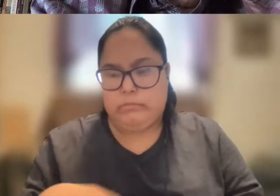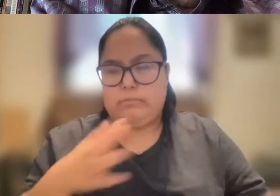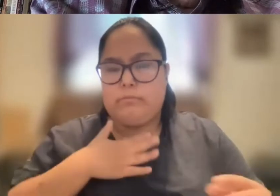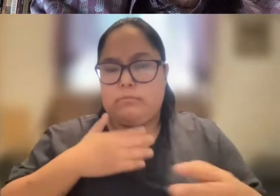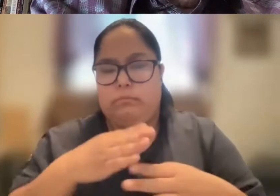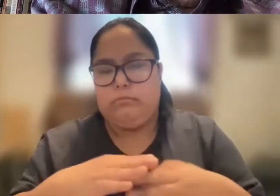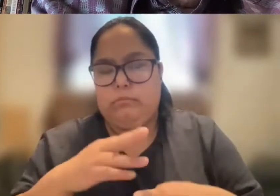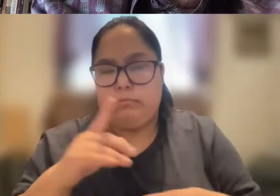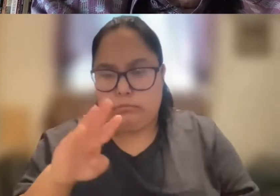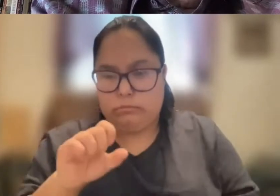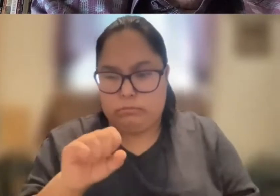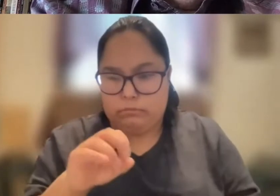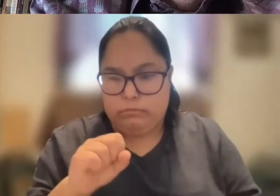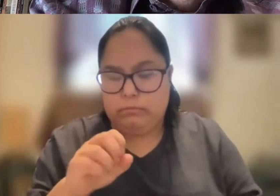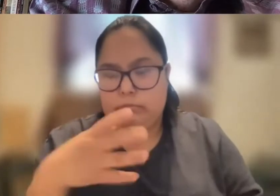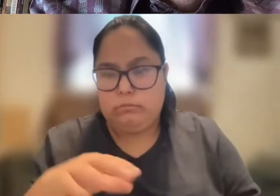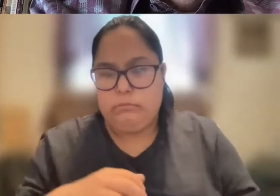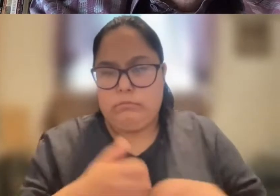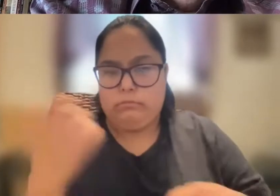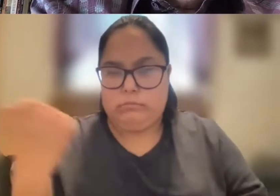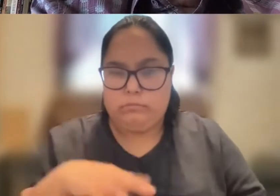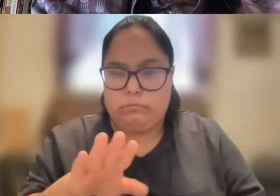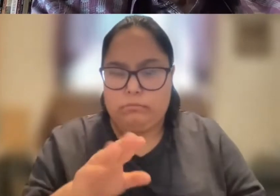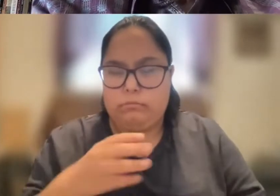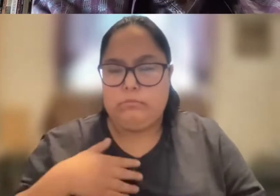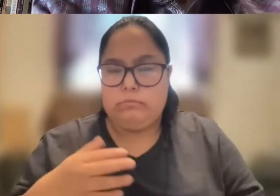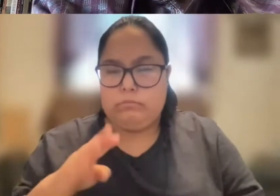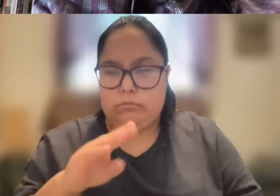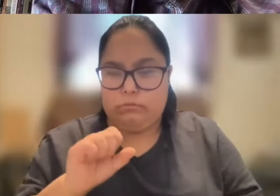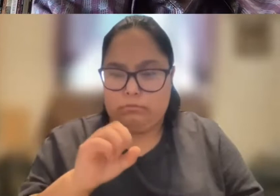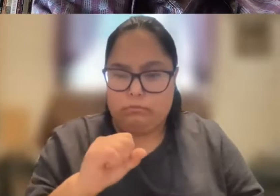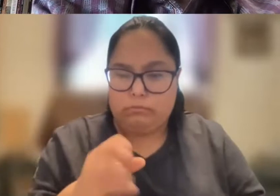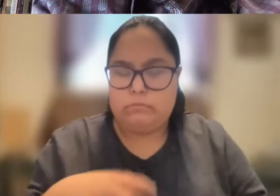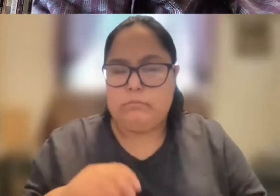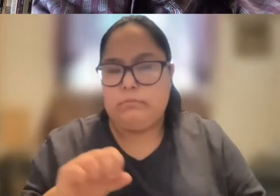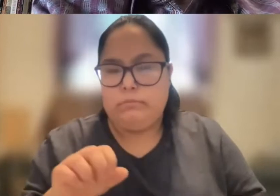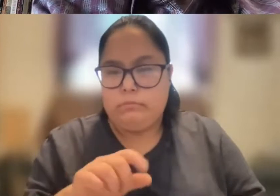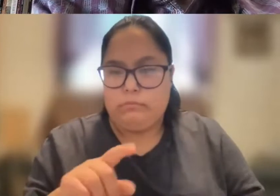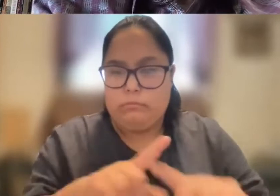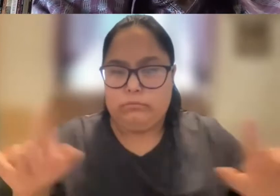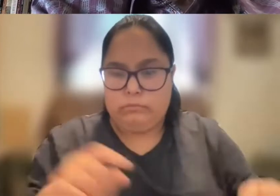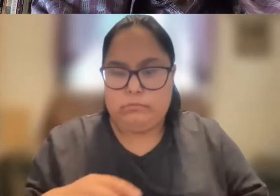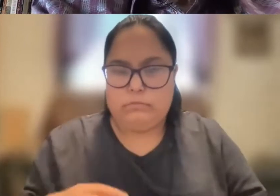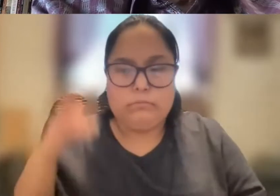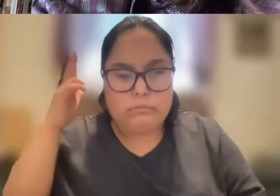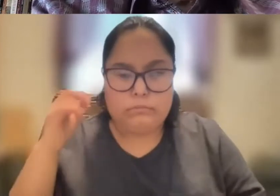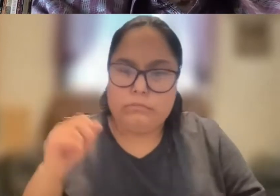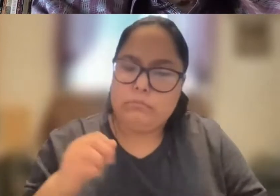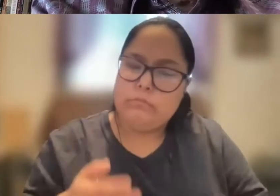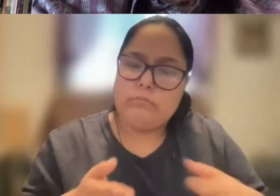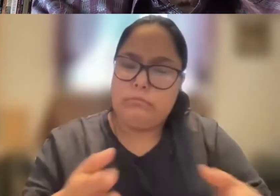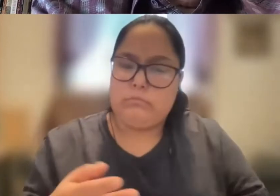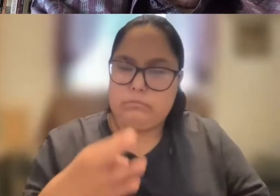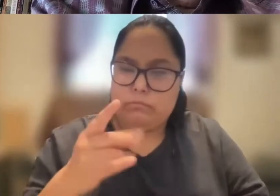next day to pick me up and take me back to the base. And on the way back to the base, all I heard was,